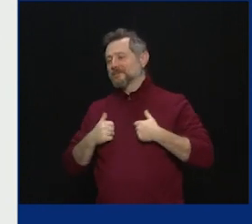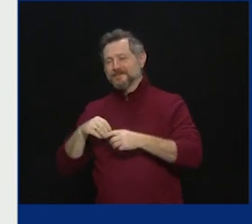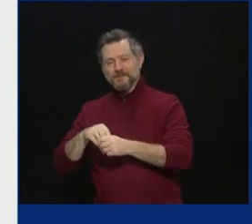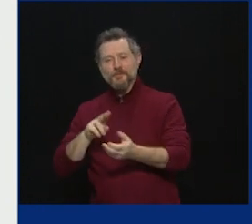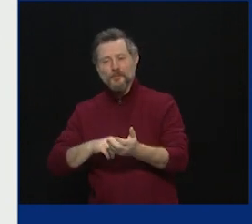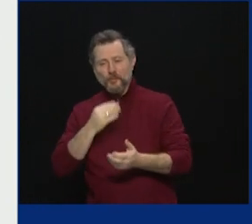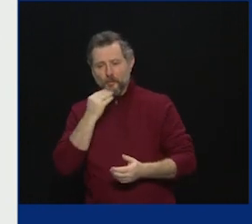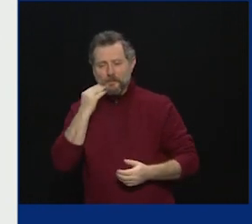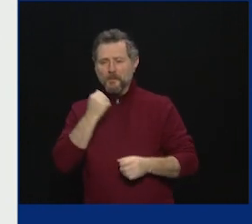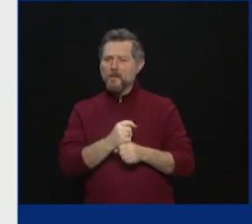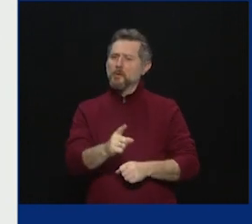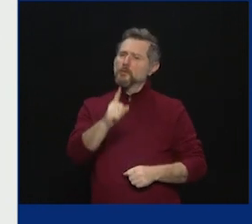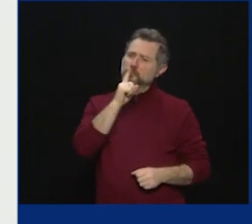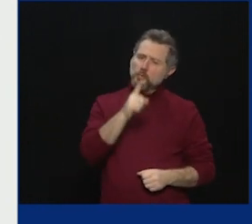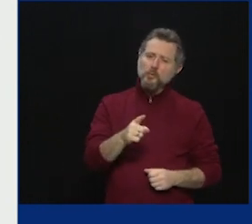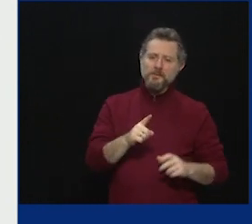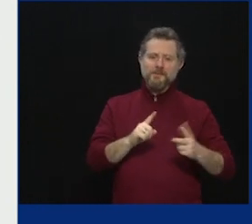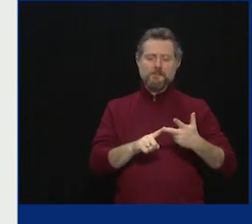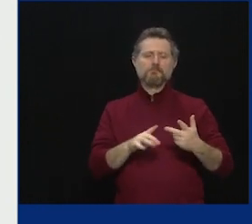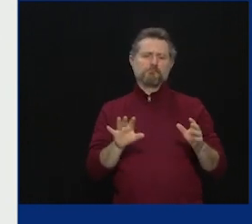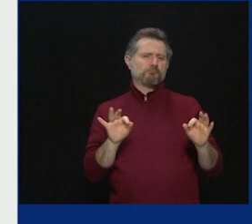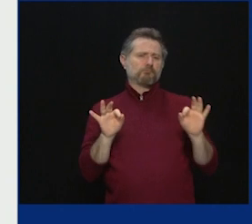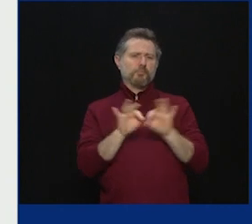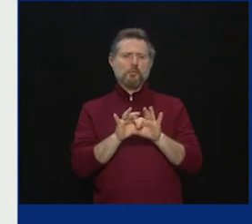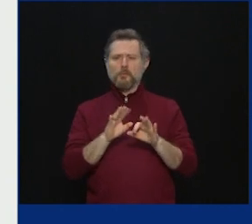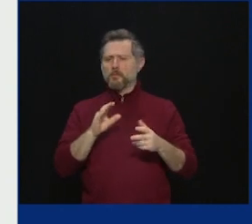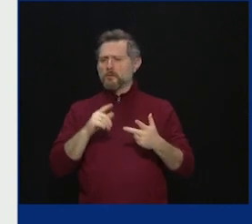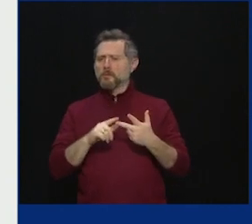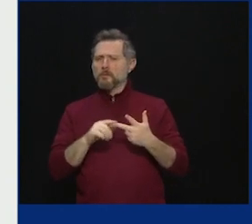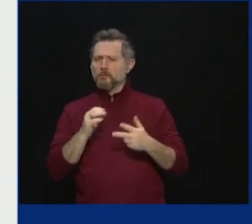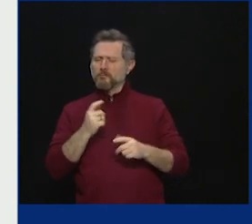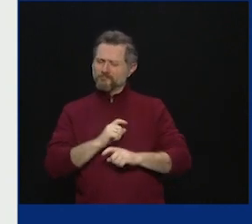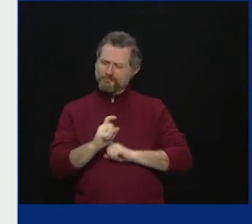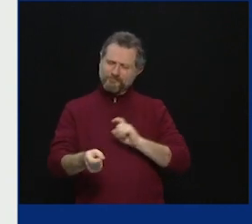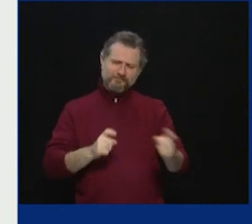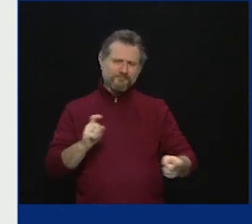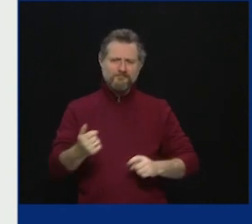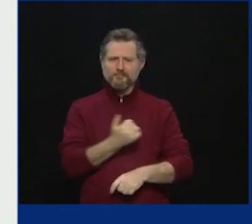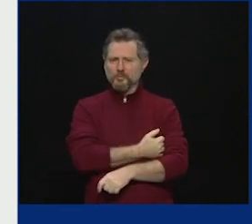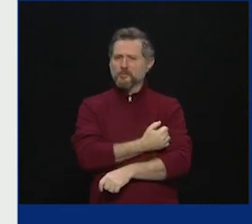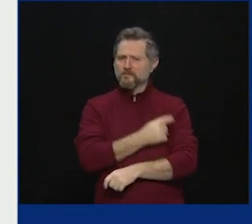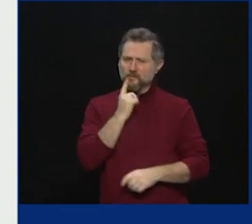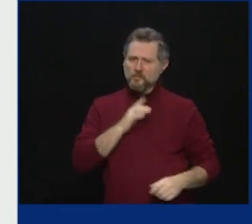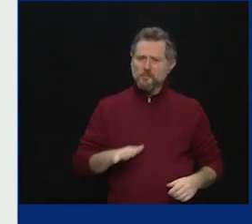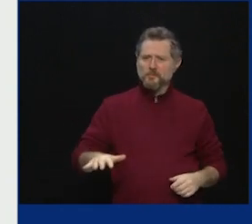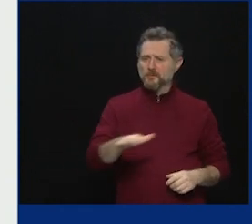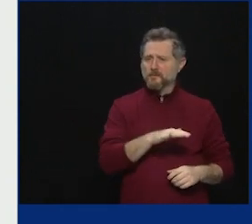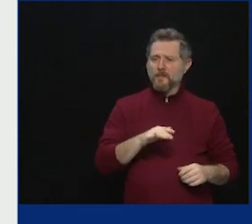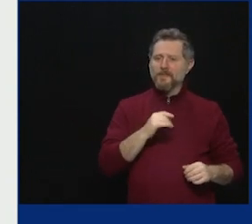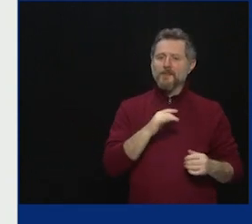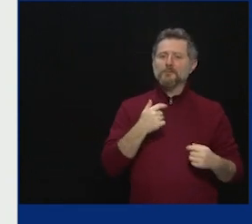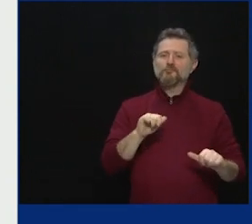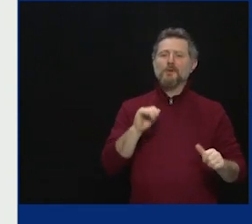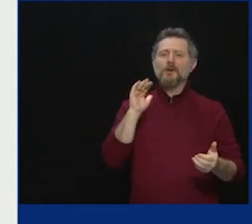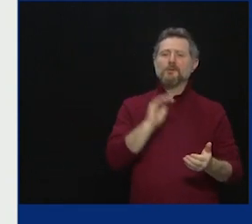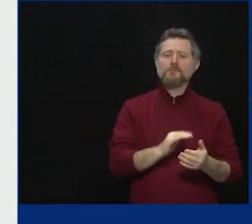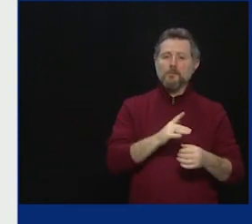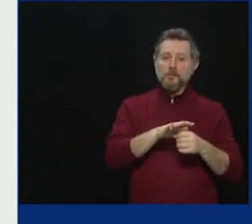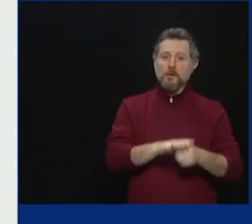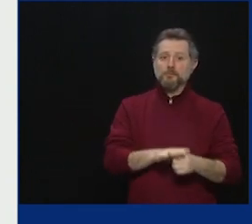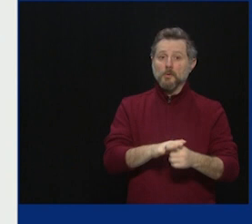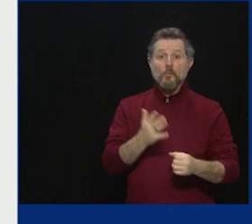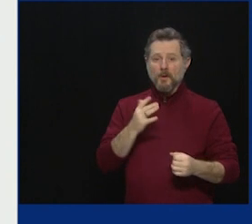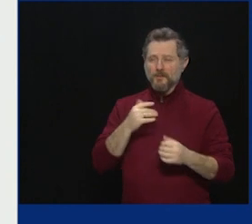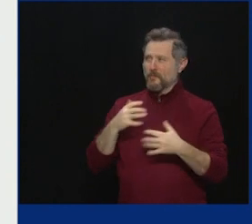we thought boosters were very, very important. So we wanted to make sure that happened so we could ease the stress on our hospital systems, because we